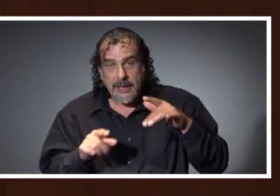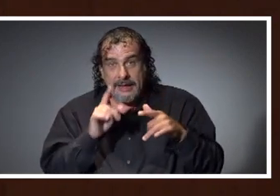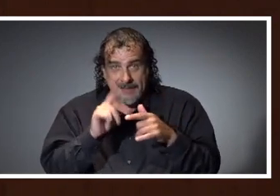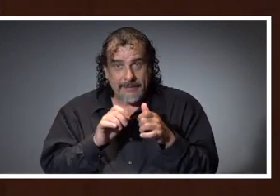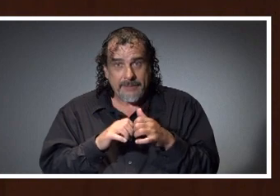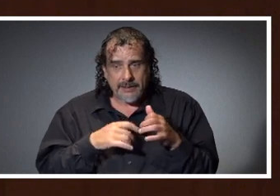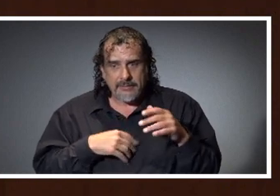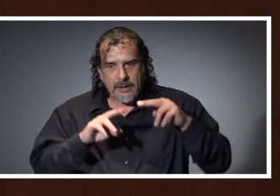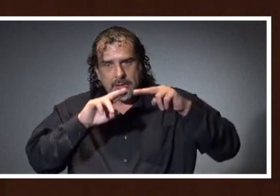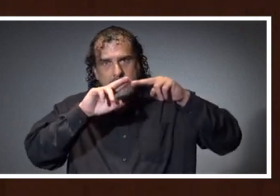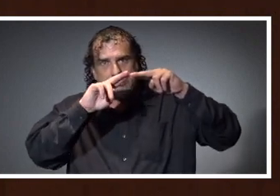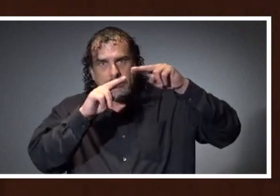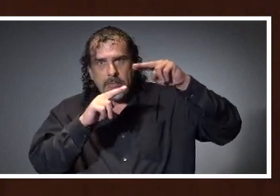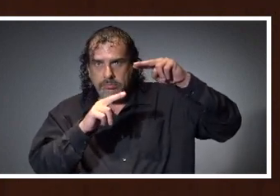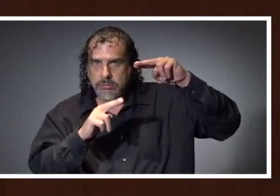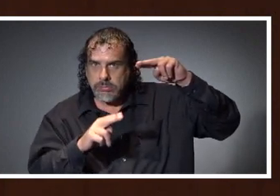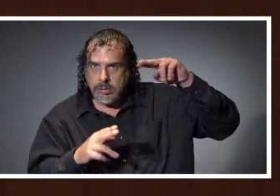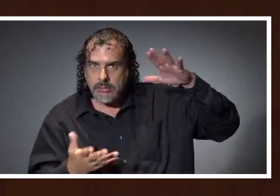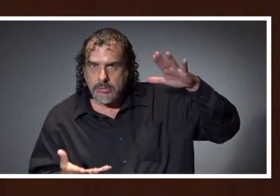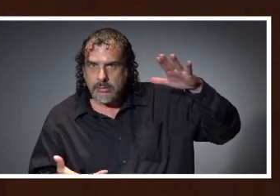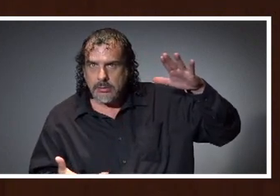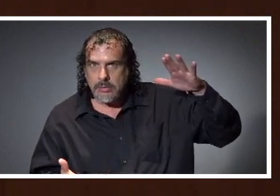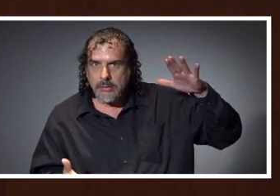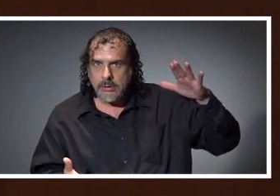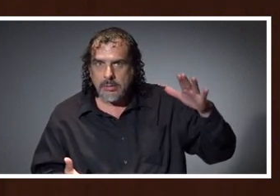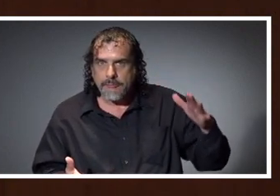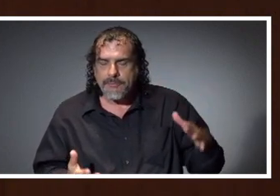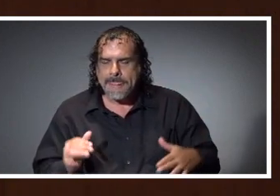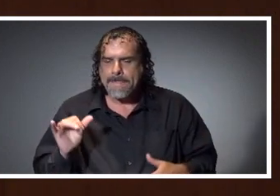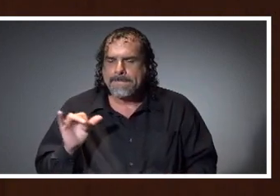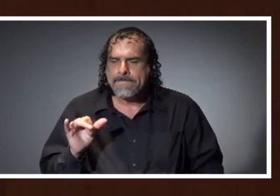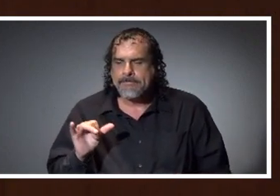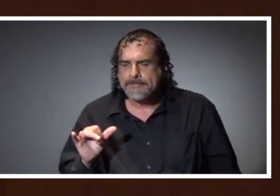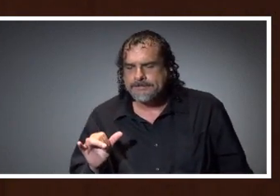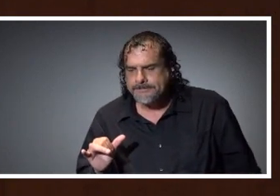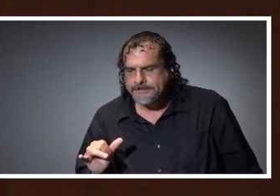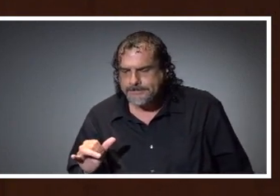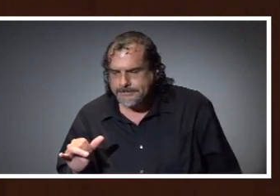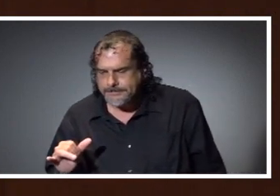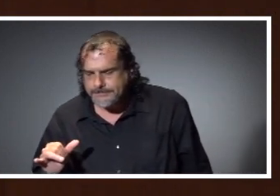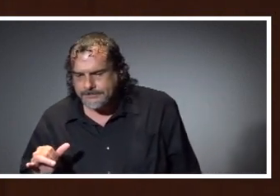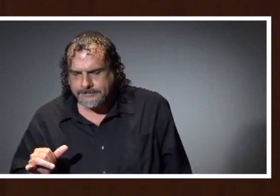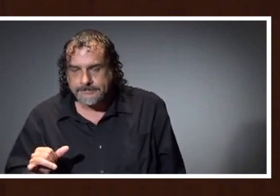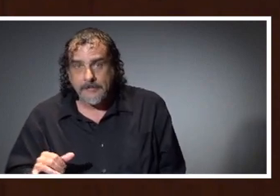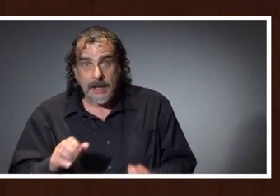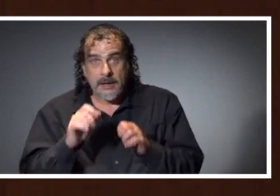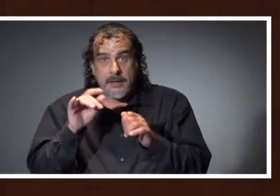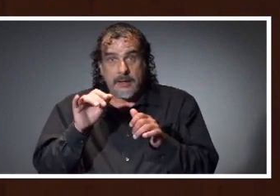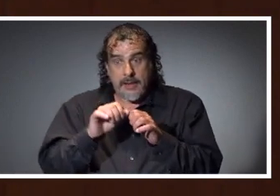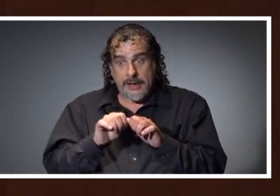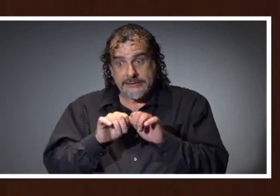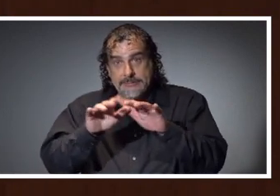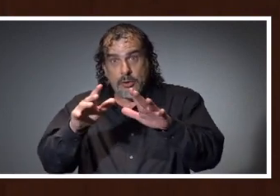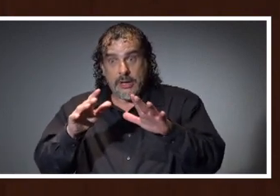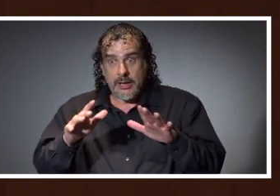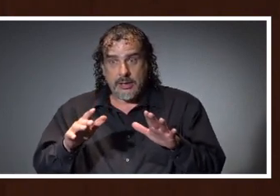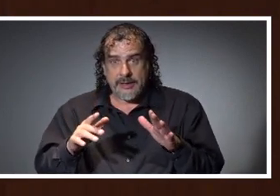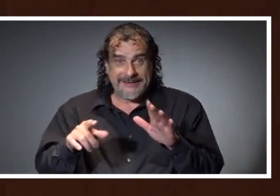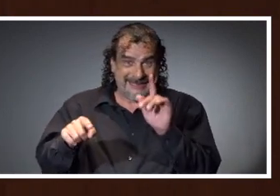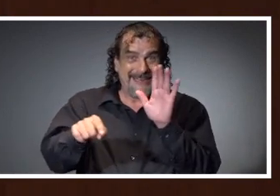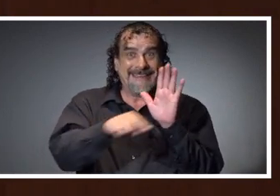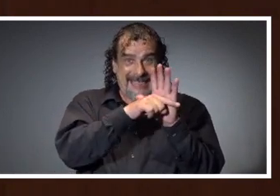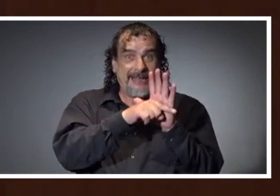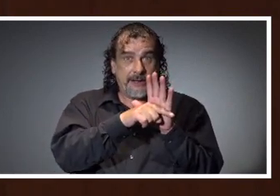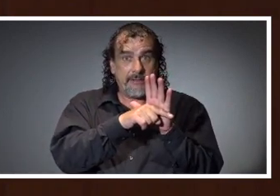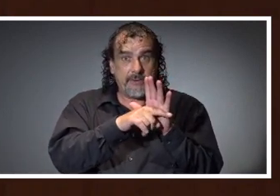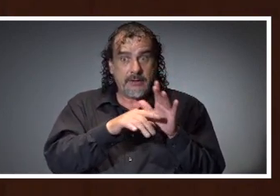continually declining. And so it's almost like where the exponential spread works against us. If we can get the